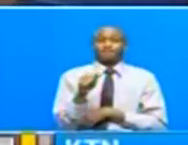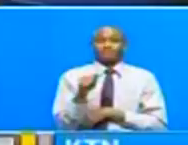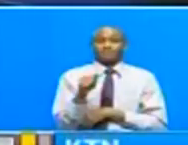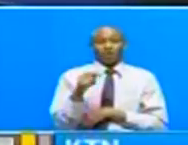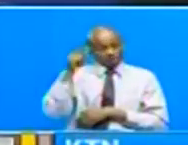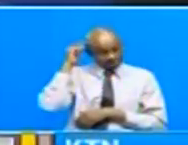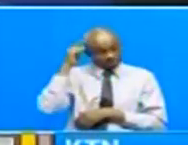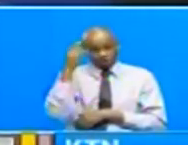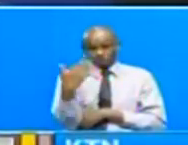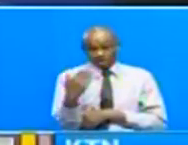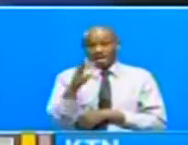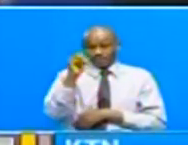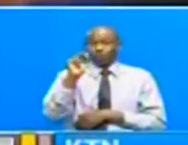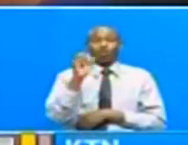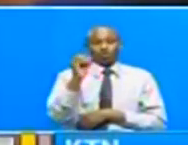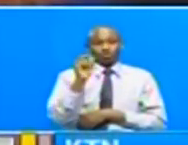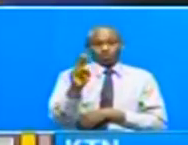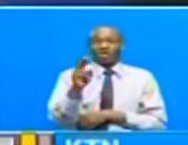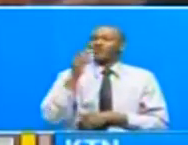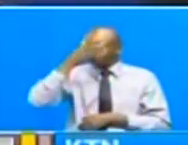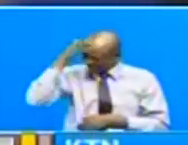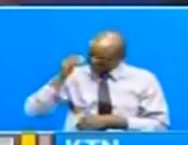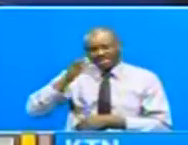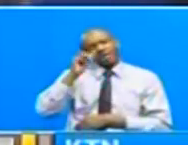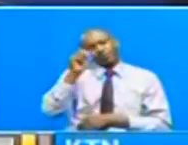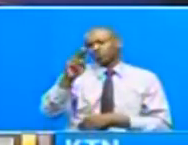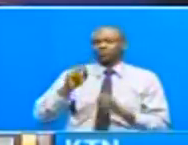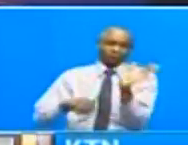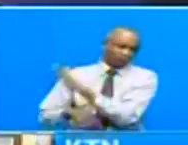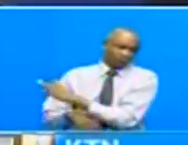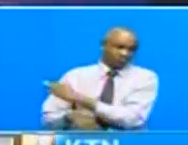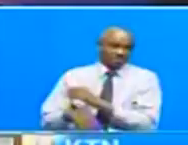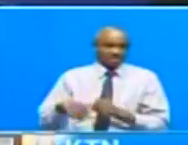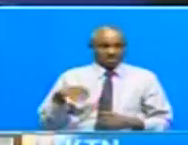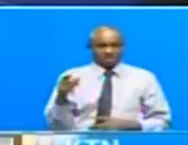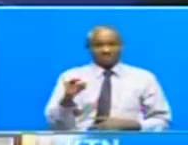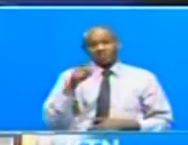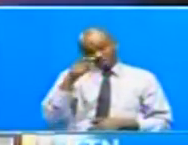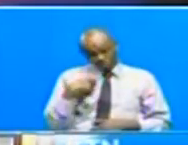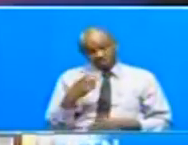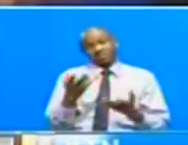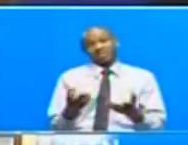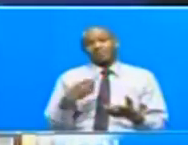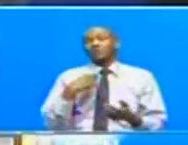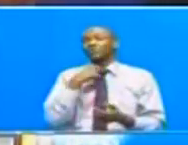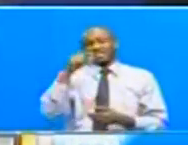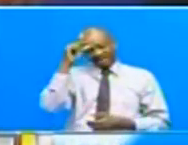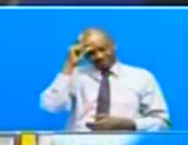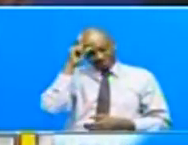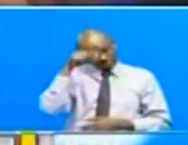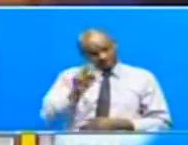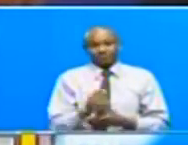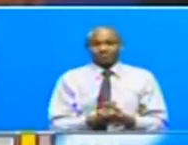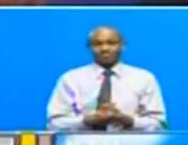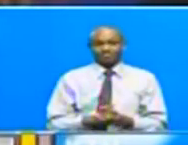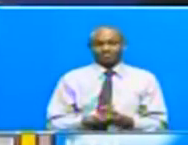I am speaking from the original documents, the MOUs that were signed. Forget about MOU. Have you seen any document signed between the manufacturers and the government of the Republic of Kenya?